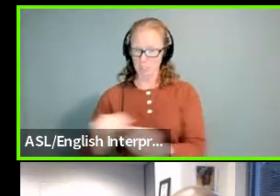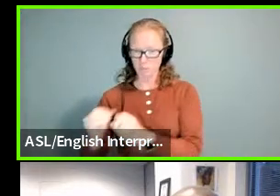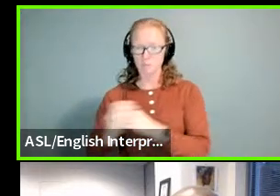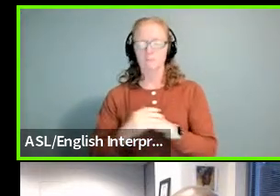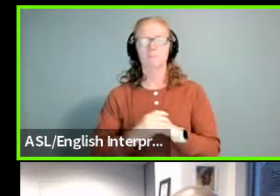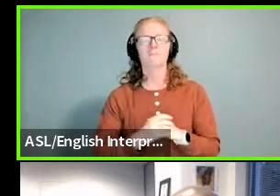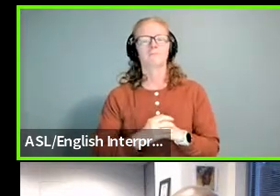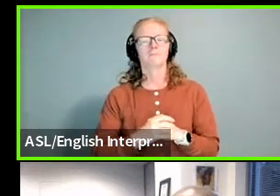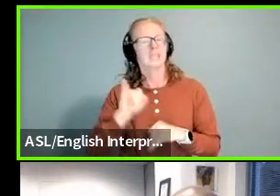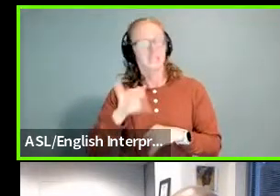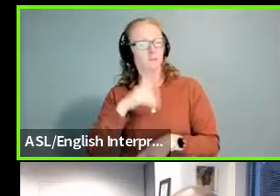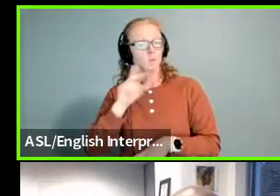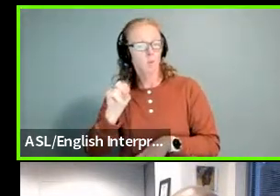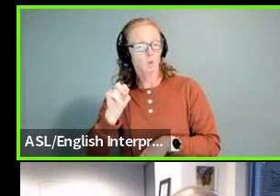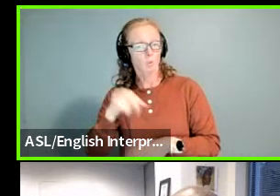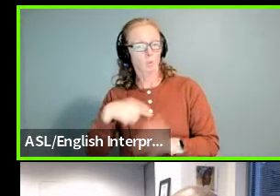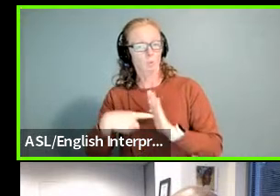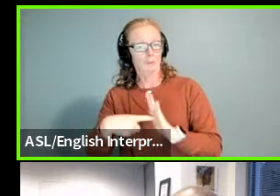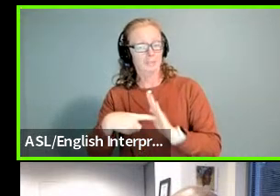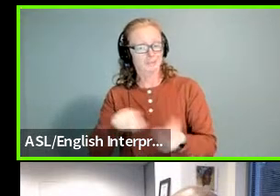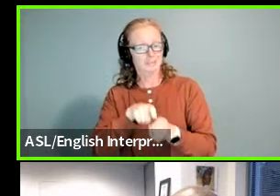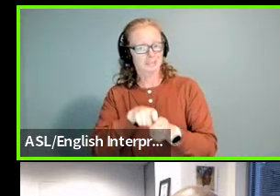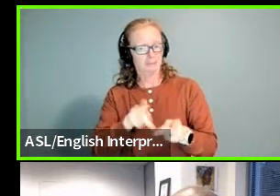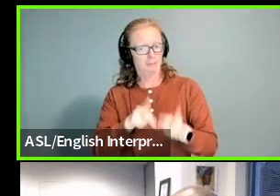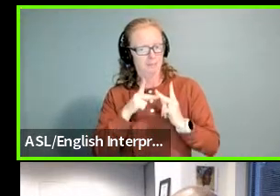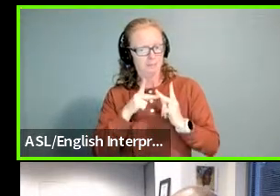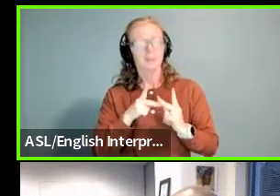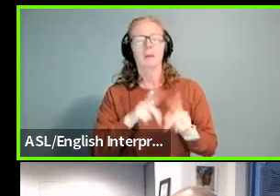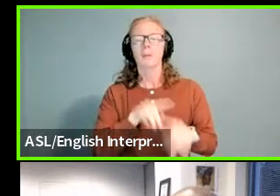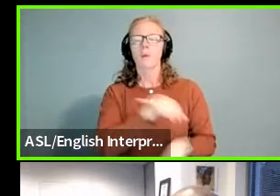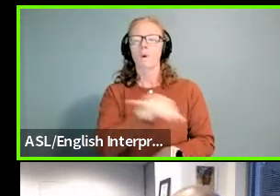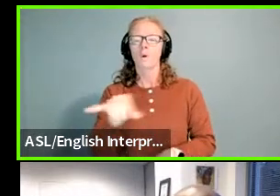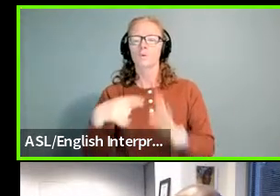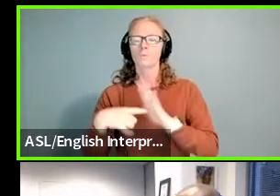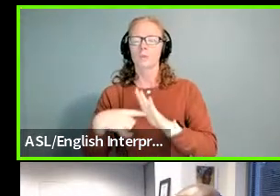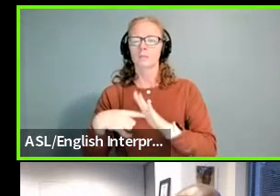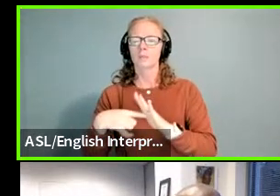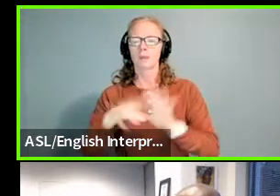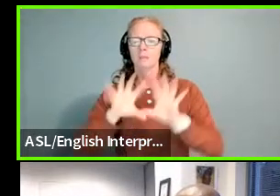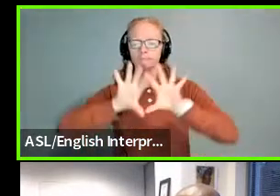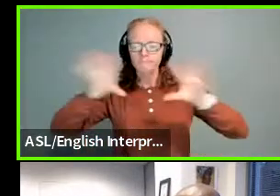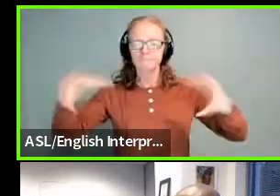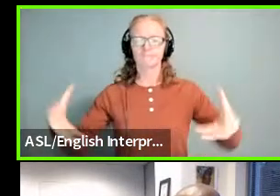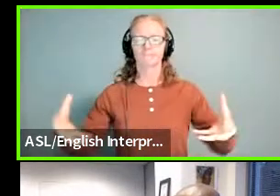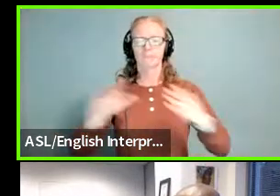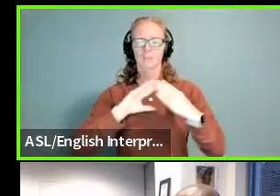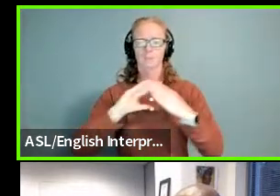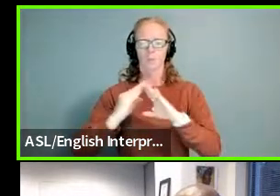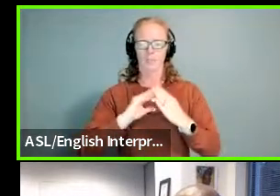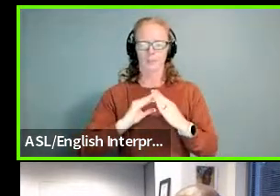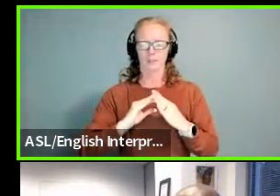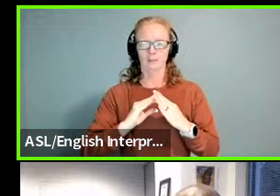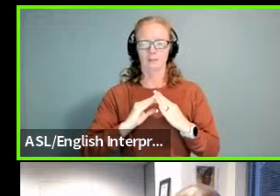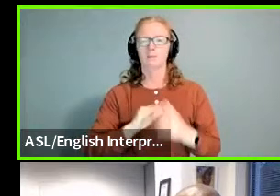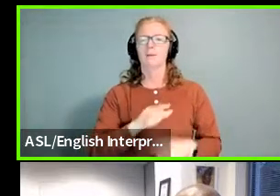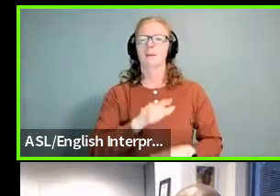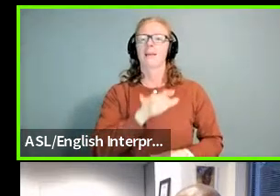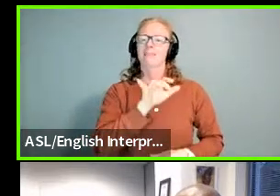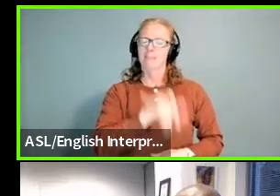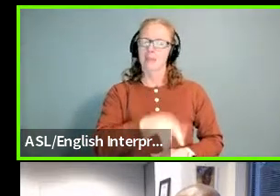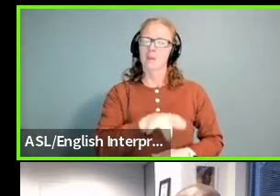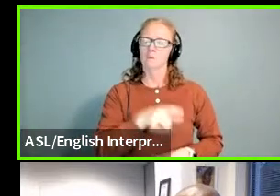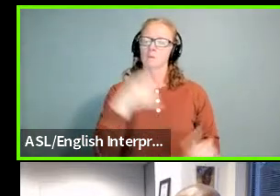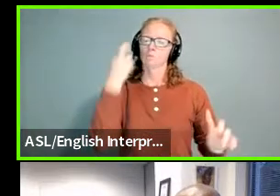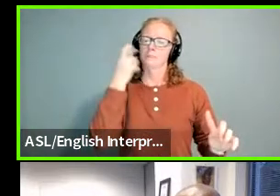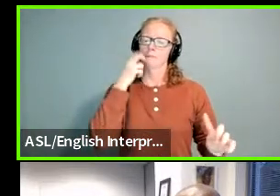that do, but also just representing the community at large, because that was done with